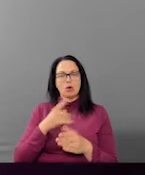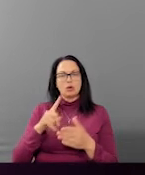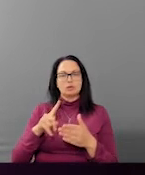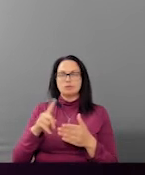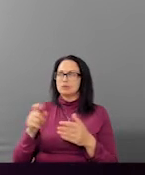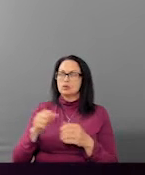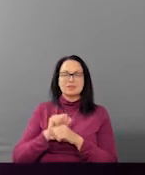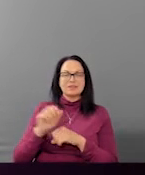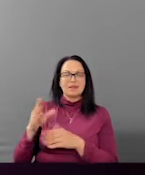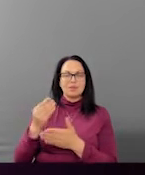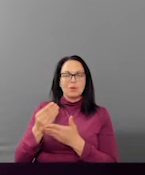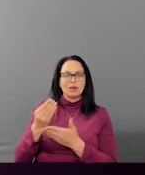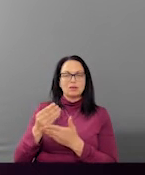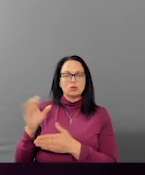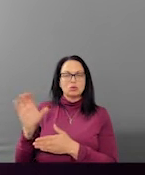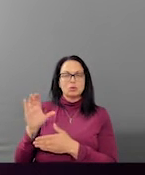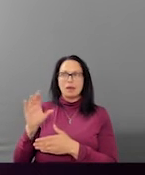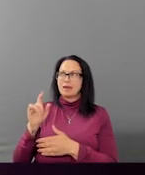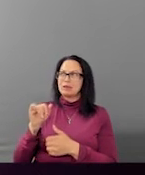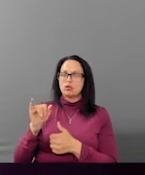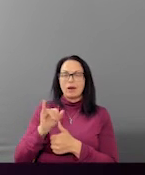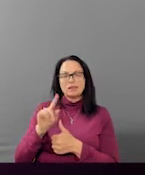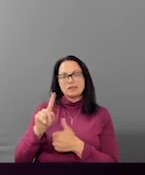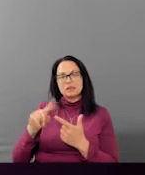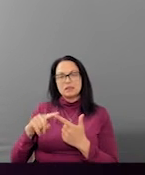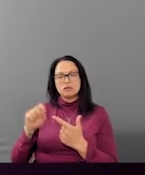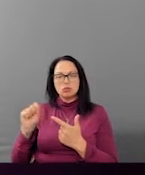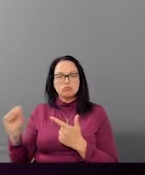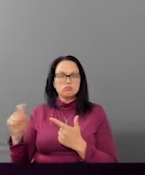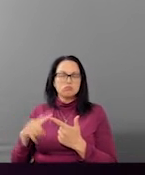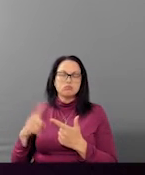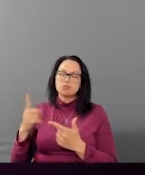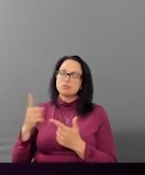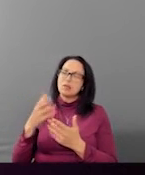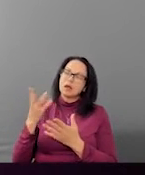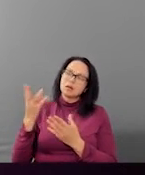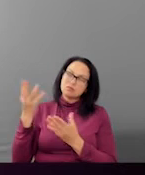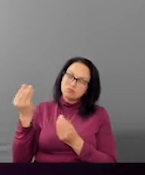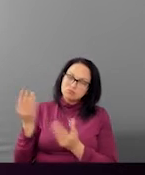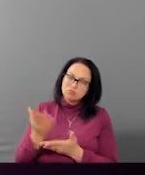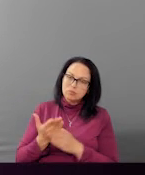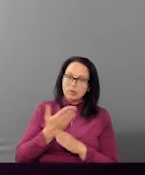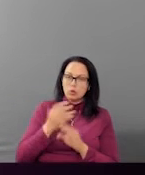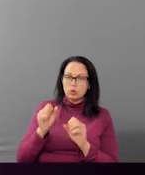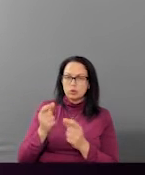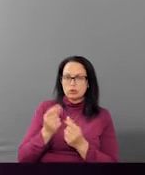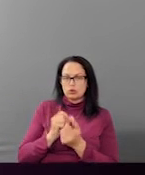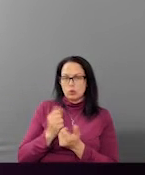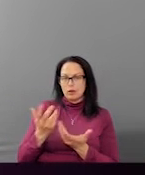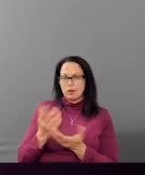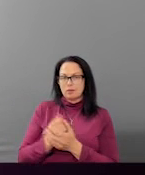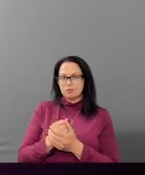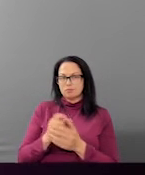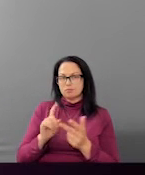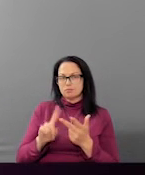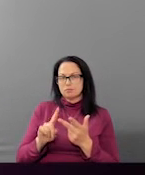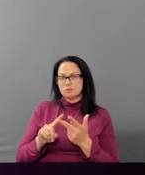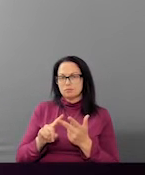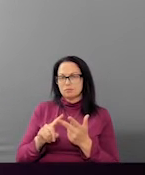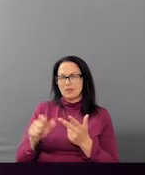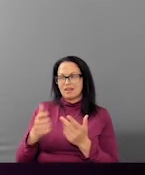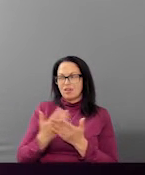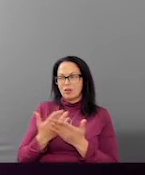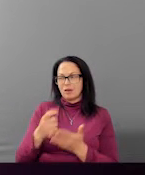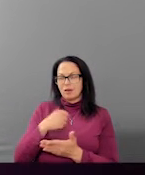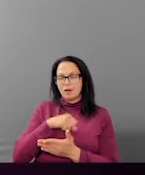got to give me your ID. You got to give me your social. I got to get this information before you can make any move. Another one that I really love